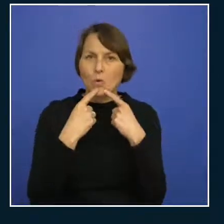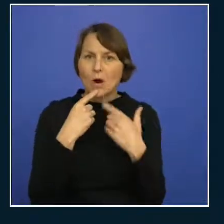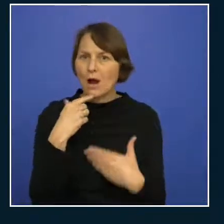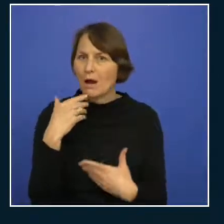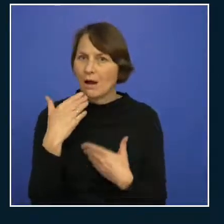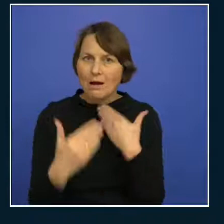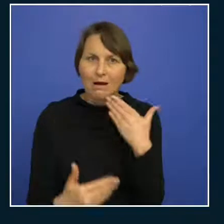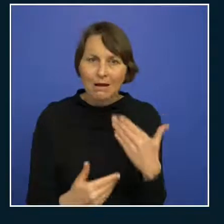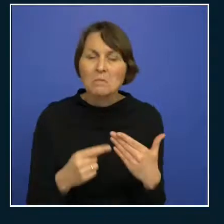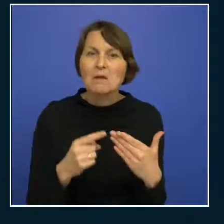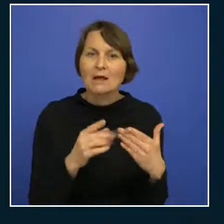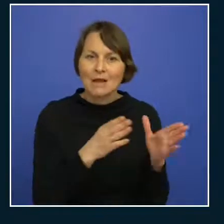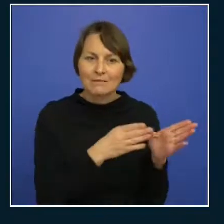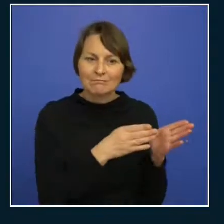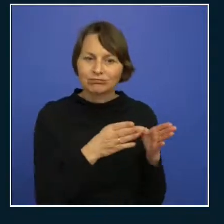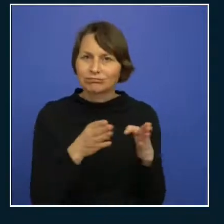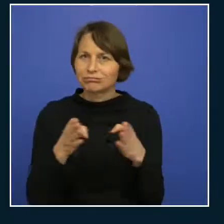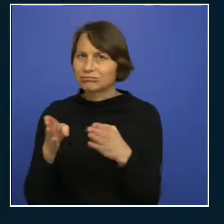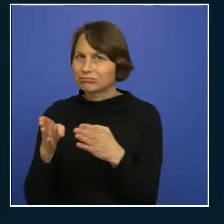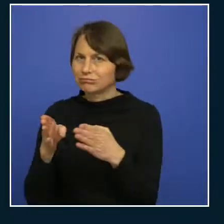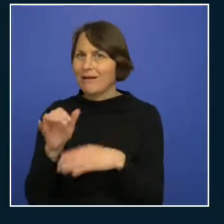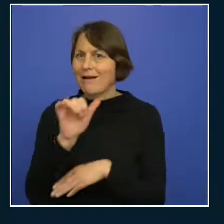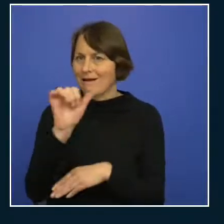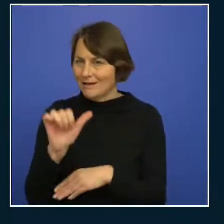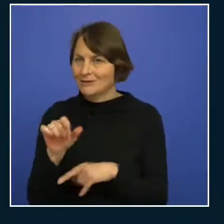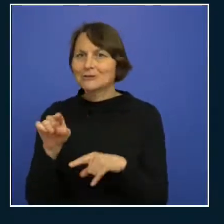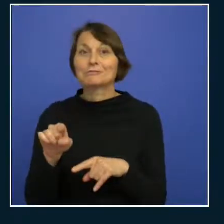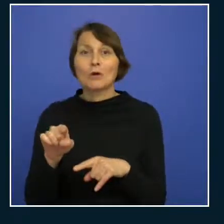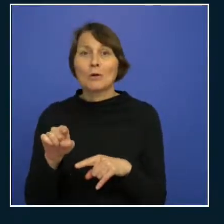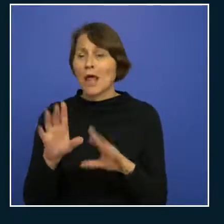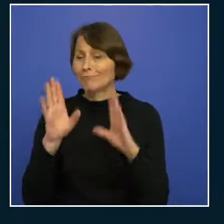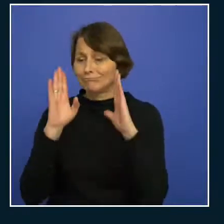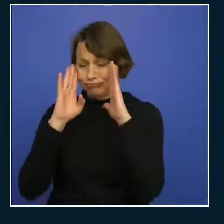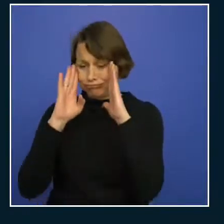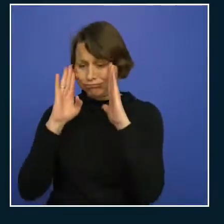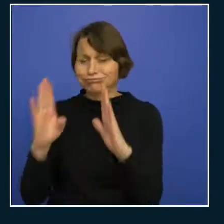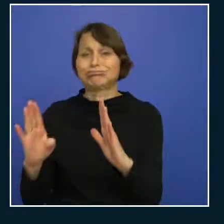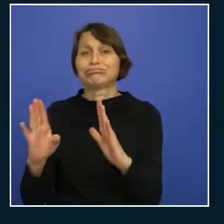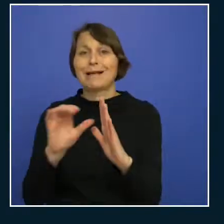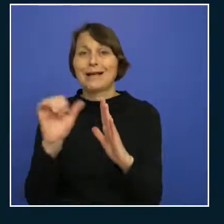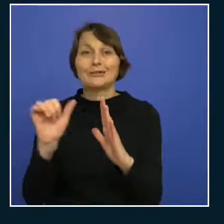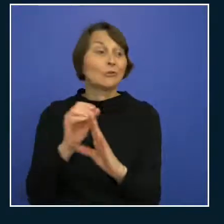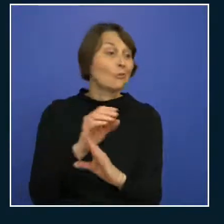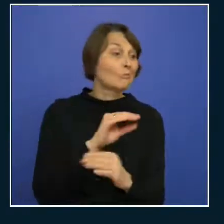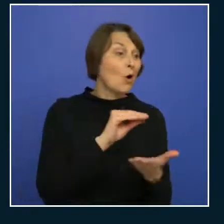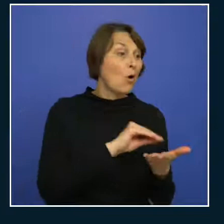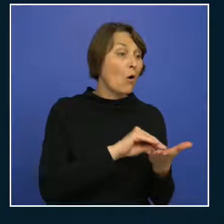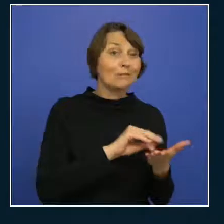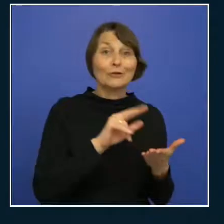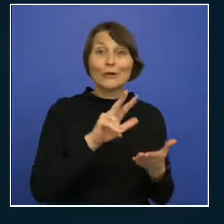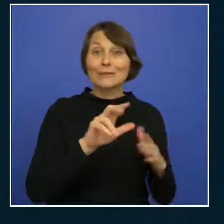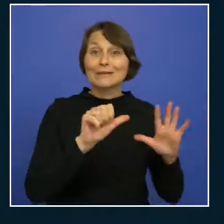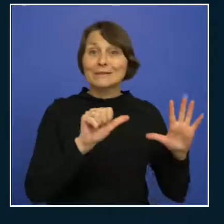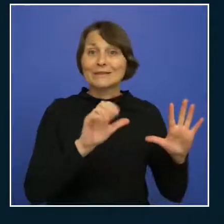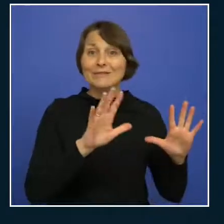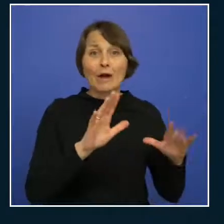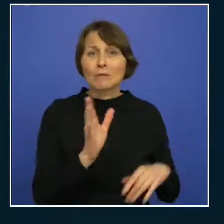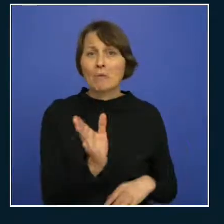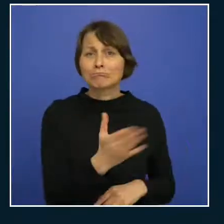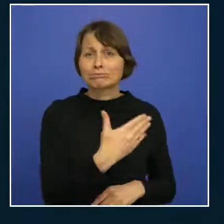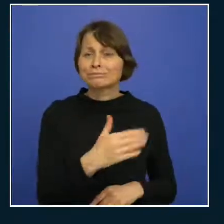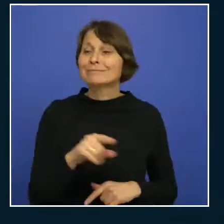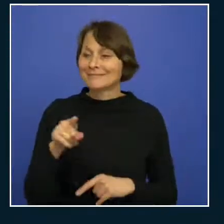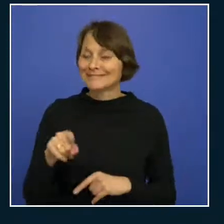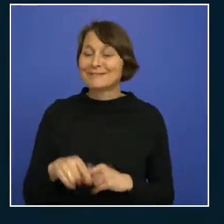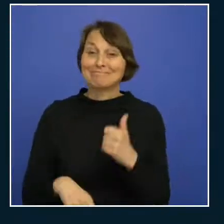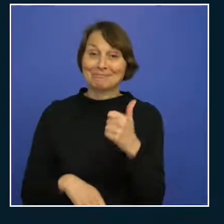towards Azure. And now I'm at the point I'm just doing Azure and no Office 365 anymore. So yeah. Yeah, that's also good news for